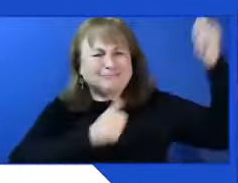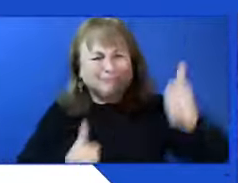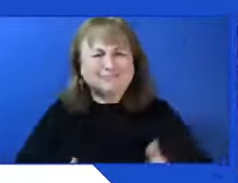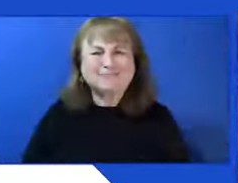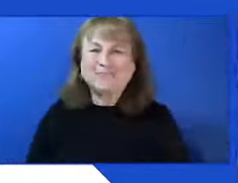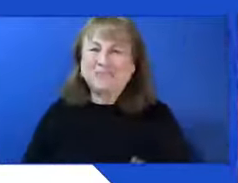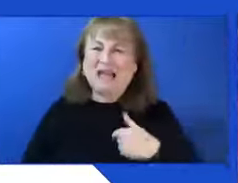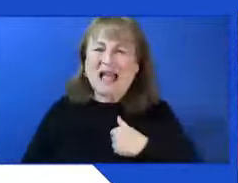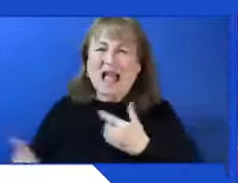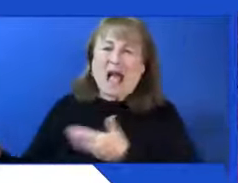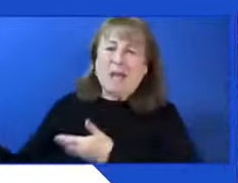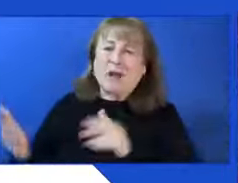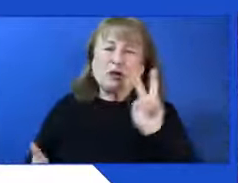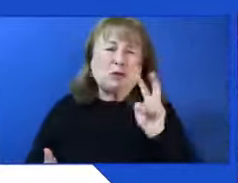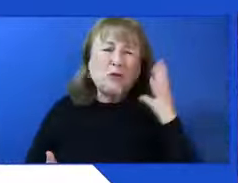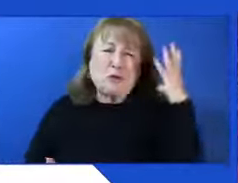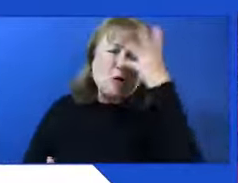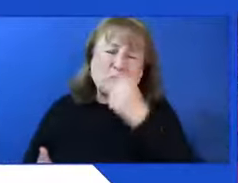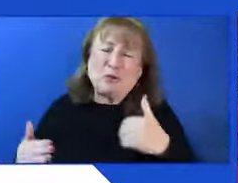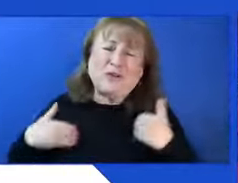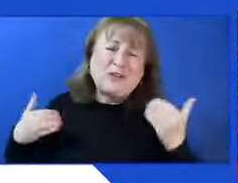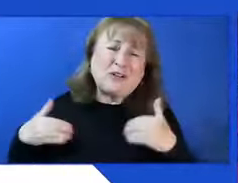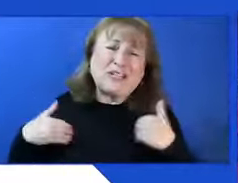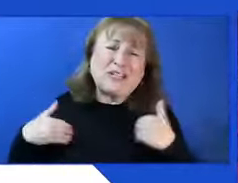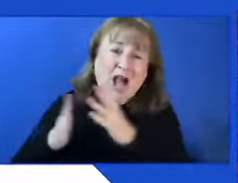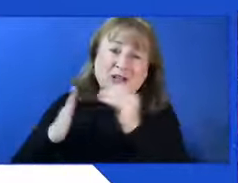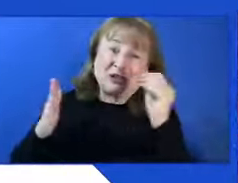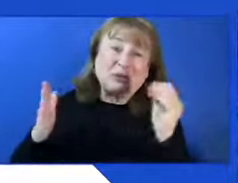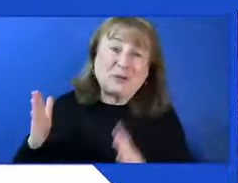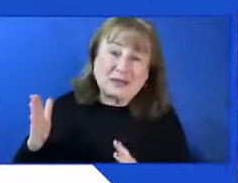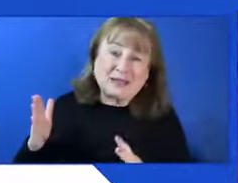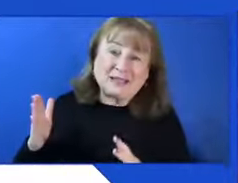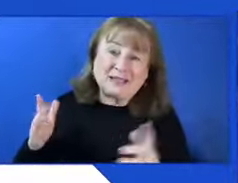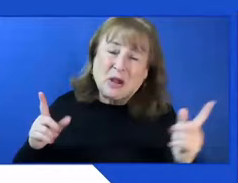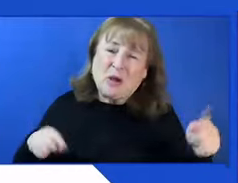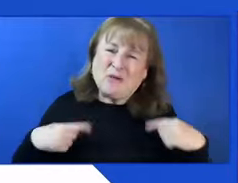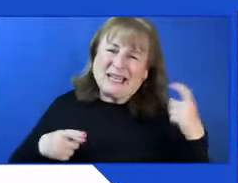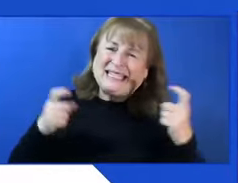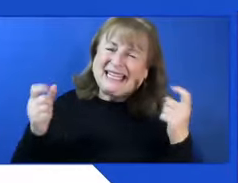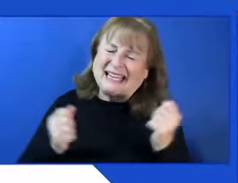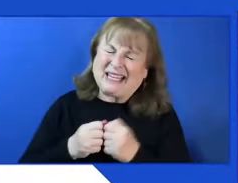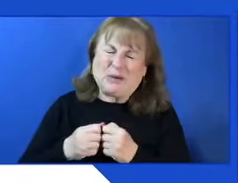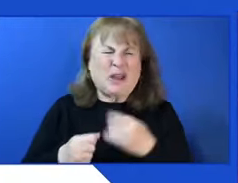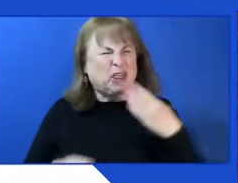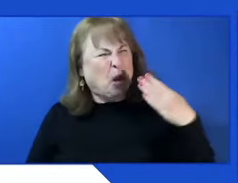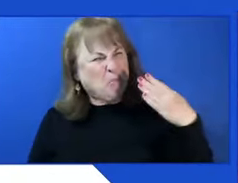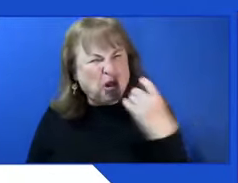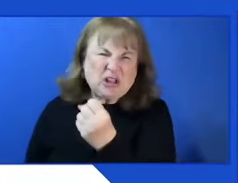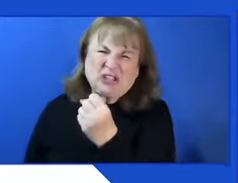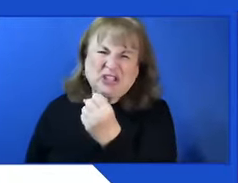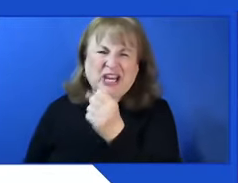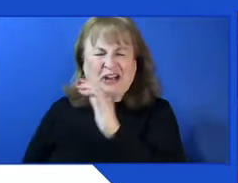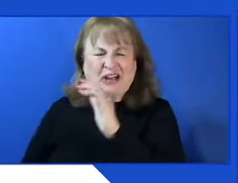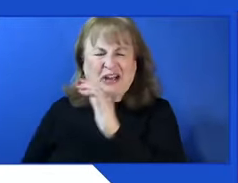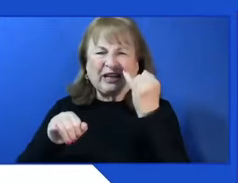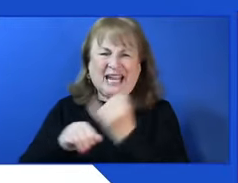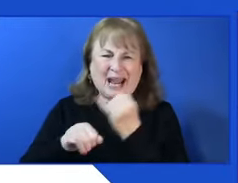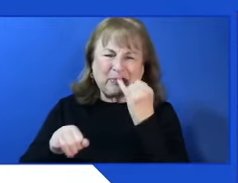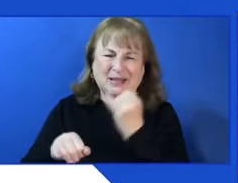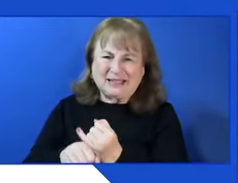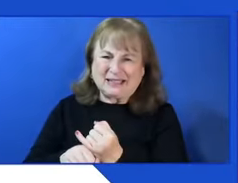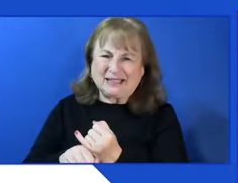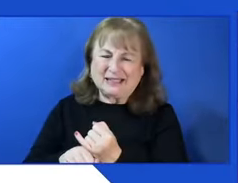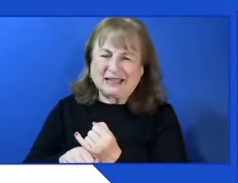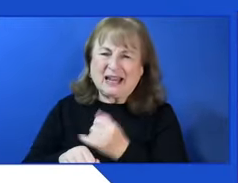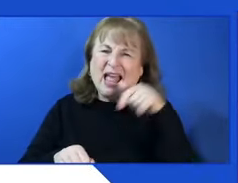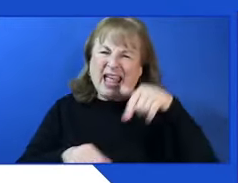I'm bringing up two beautiful young students who have been dealing with all the bullshit on campuses in